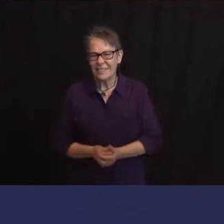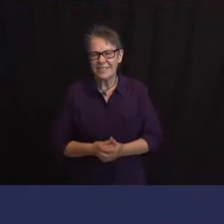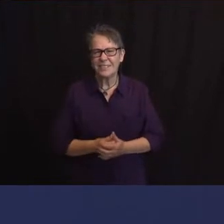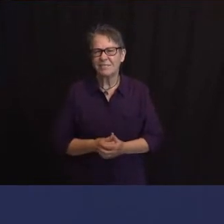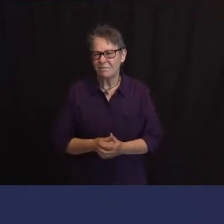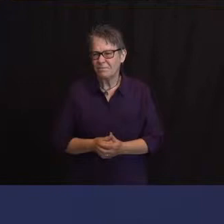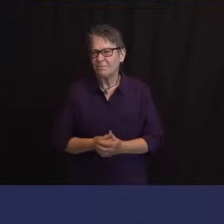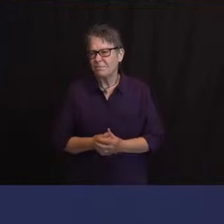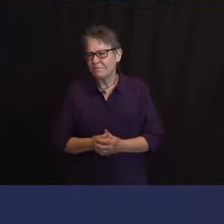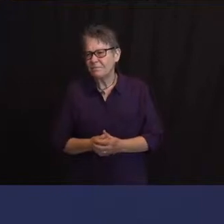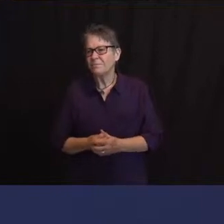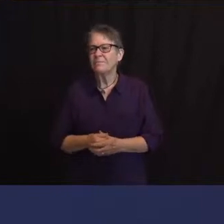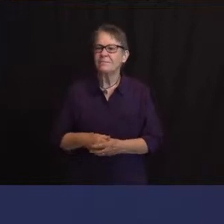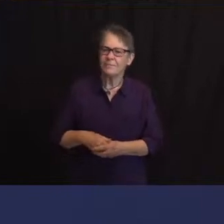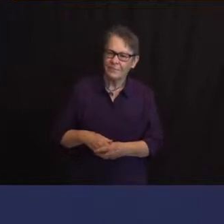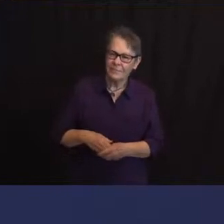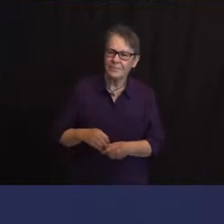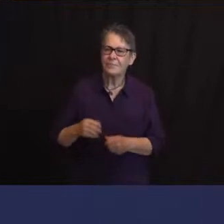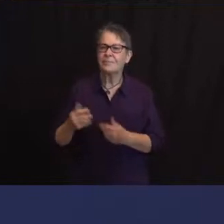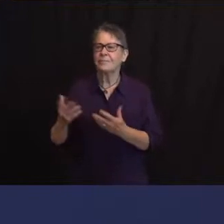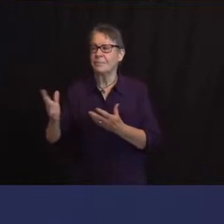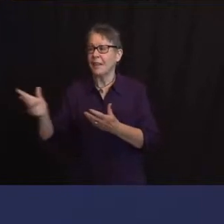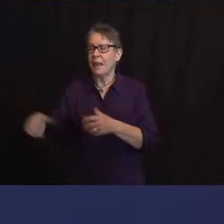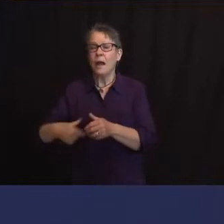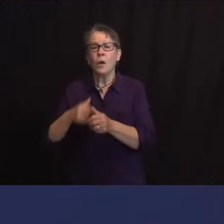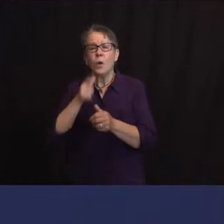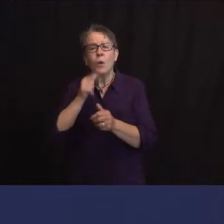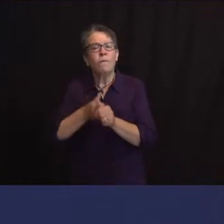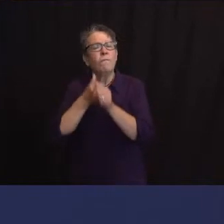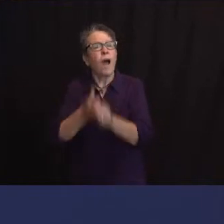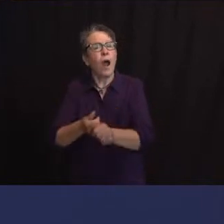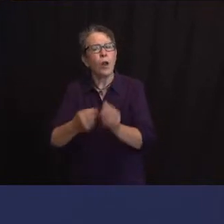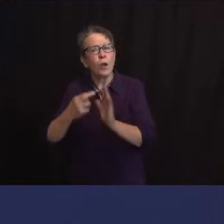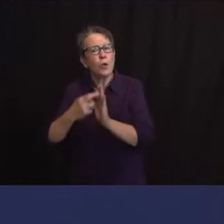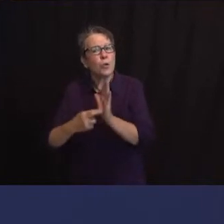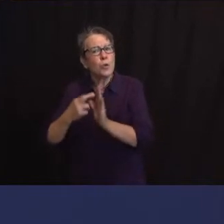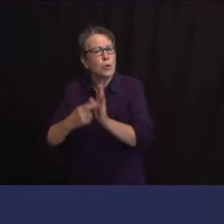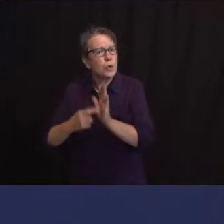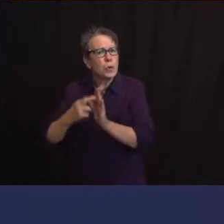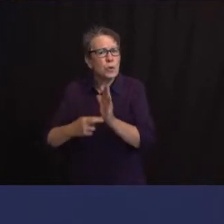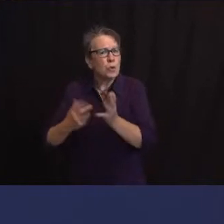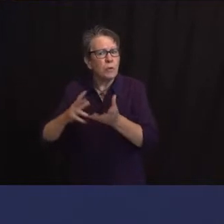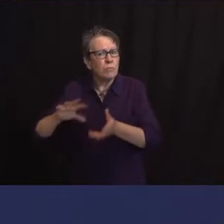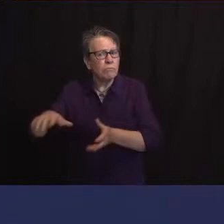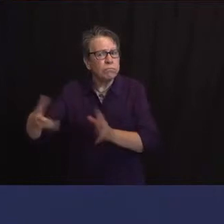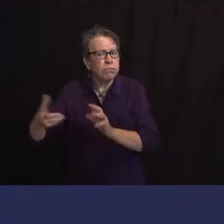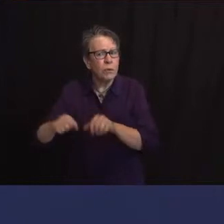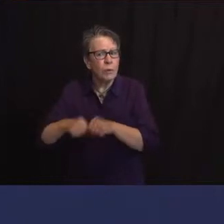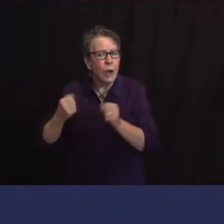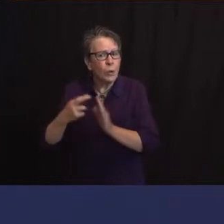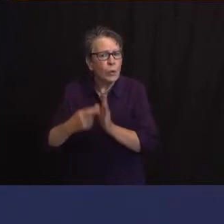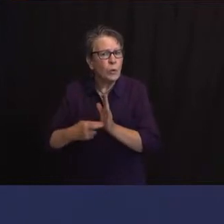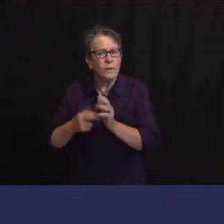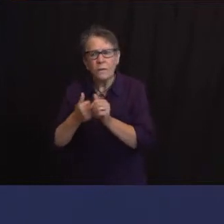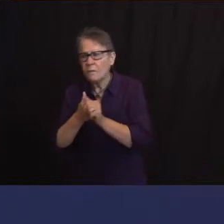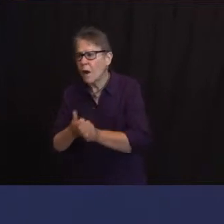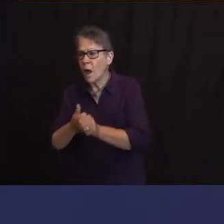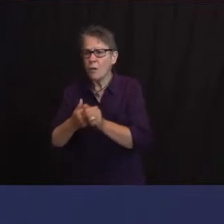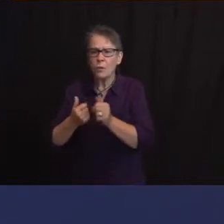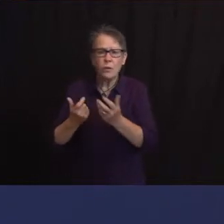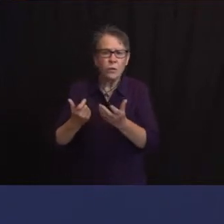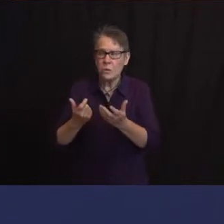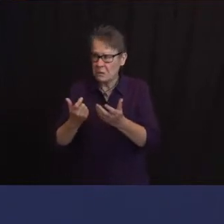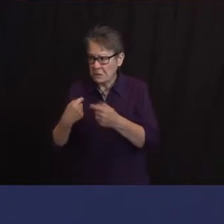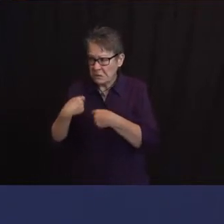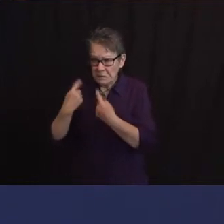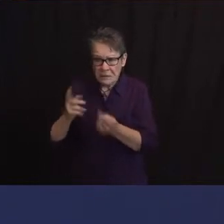discussion earlier. Compliance, and it's not like we've stopped enforcing. Compliance has generally been very good of late, and any color you've got